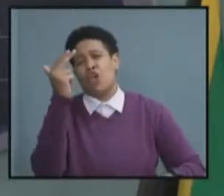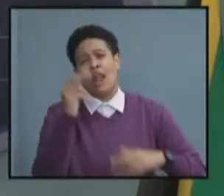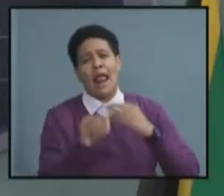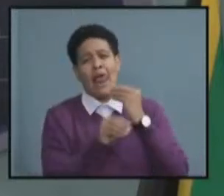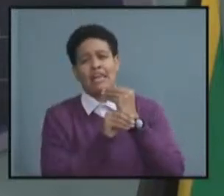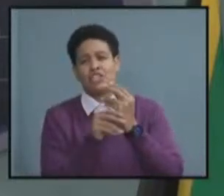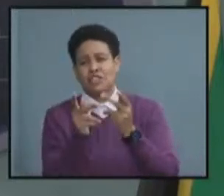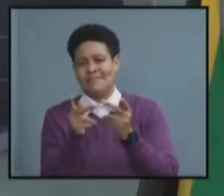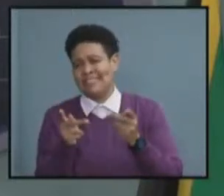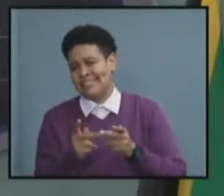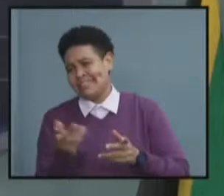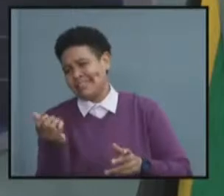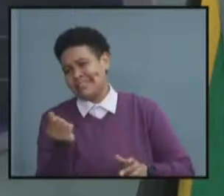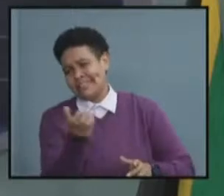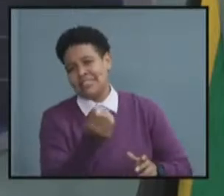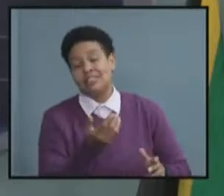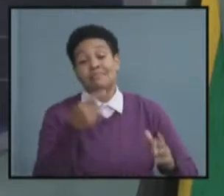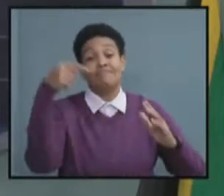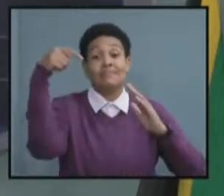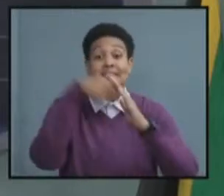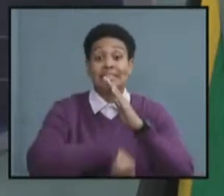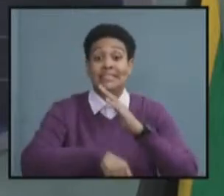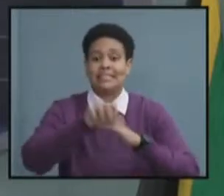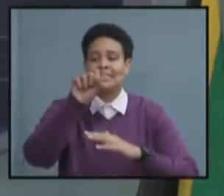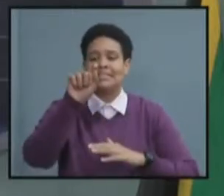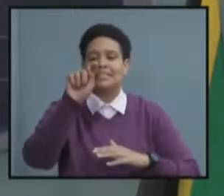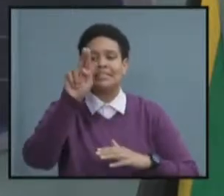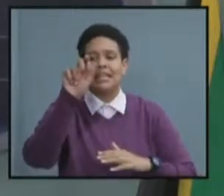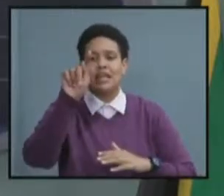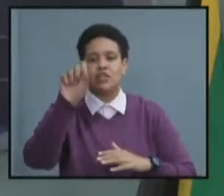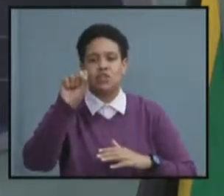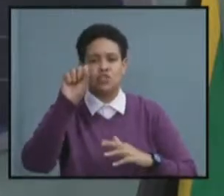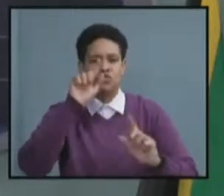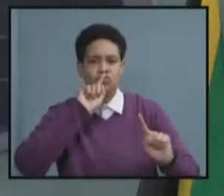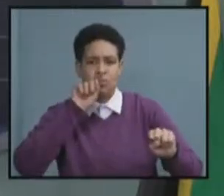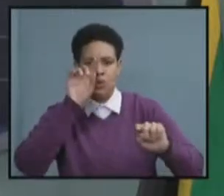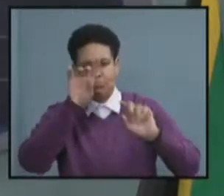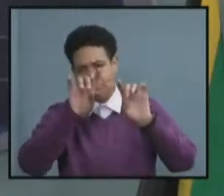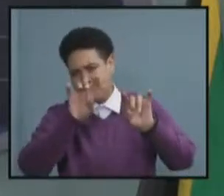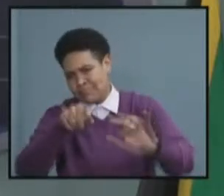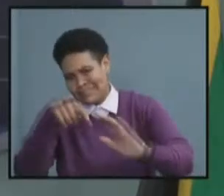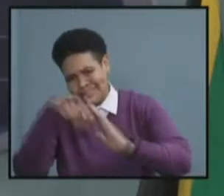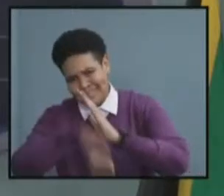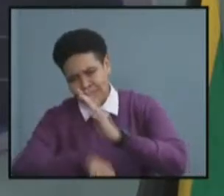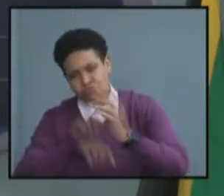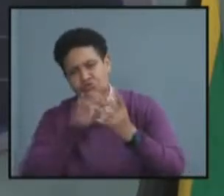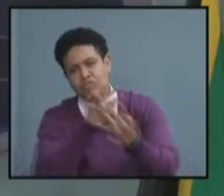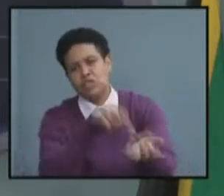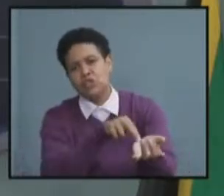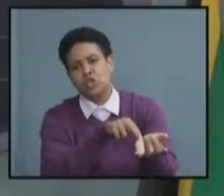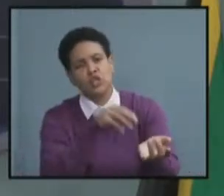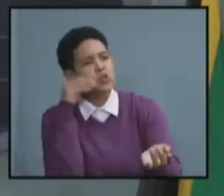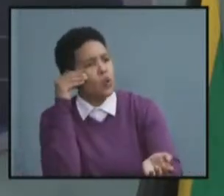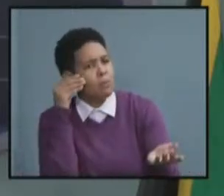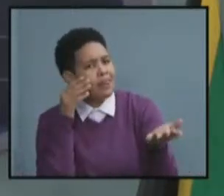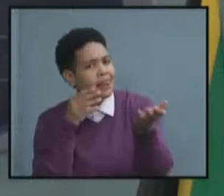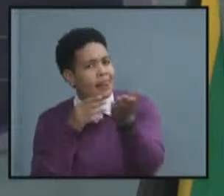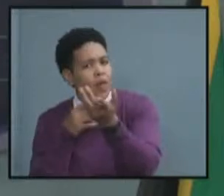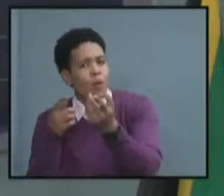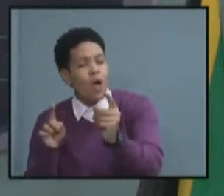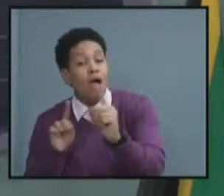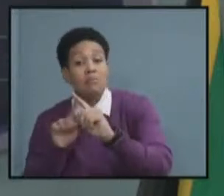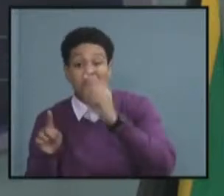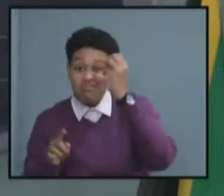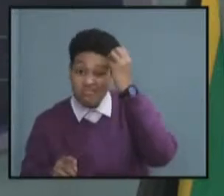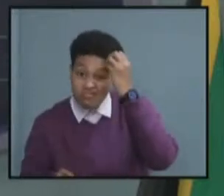additional facilities. A detailed status report will be provided to the country in terms of the nursing homes. But let me just